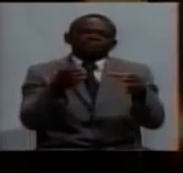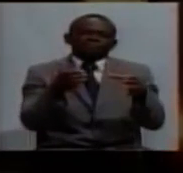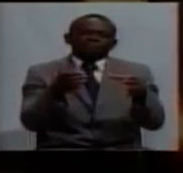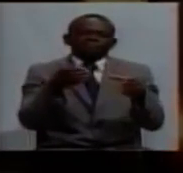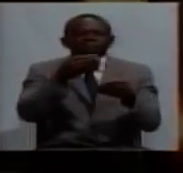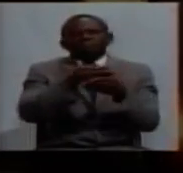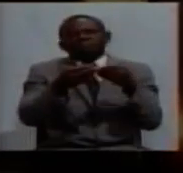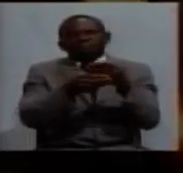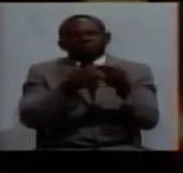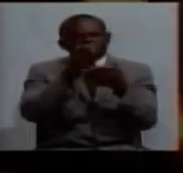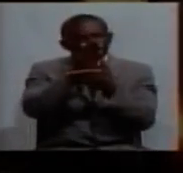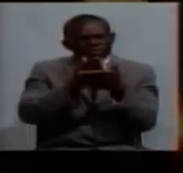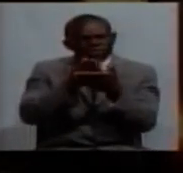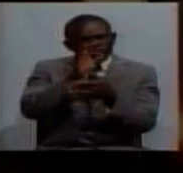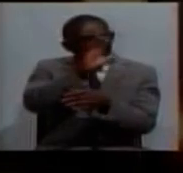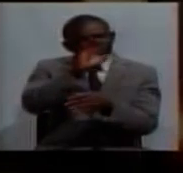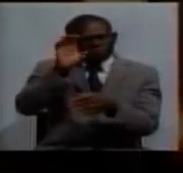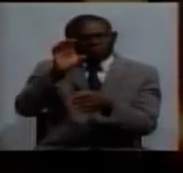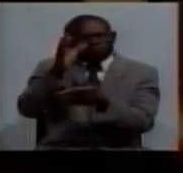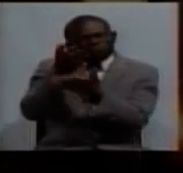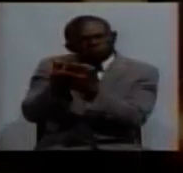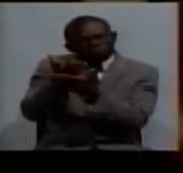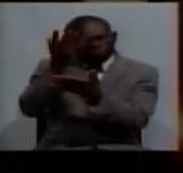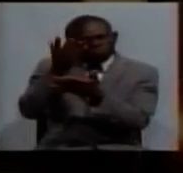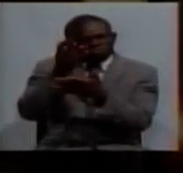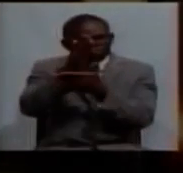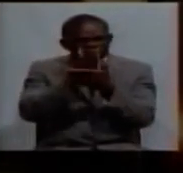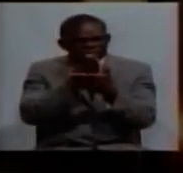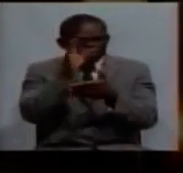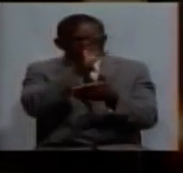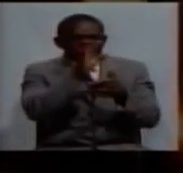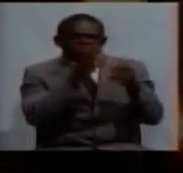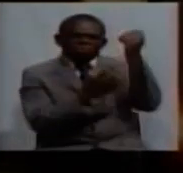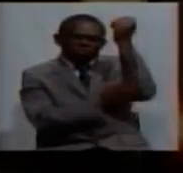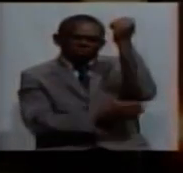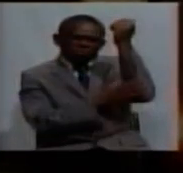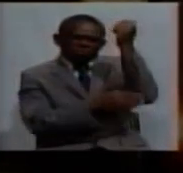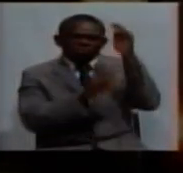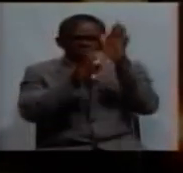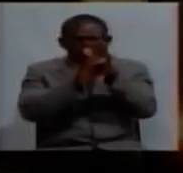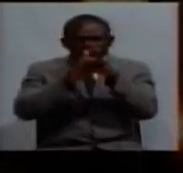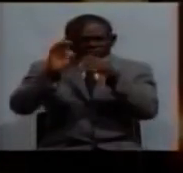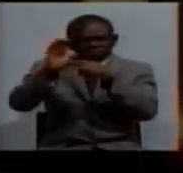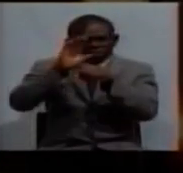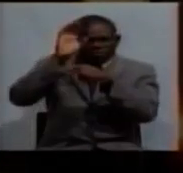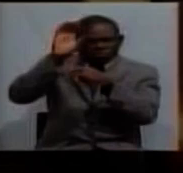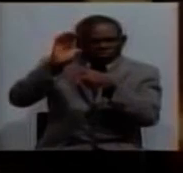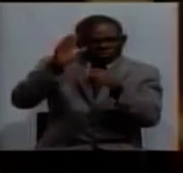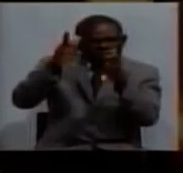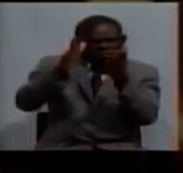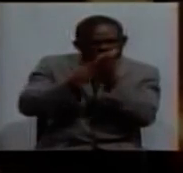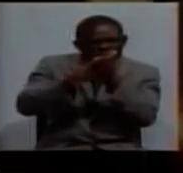than others, and I believe it starts with Copperbelt, Lusaka, Southern Province, and you've got the list in, is it the Western